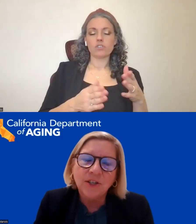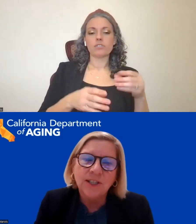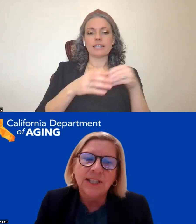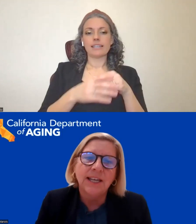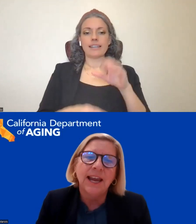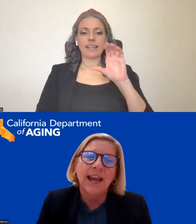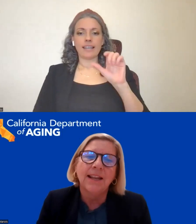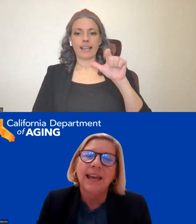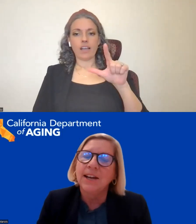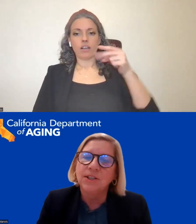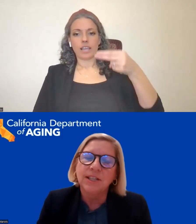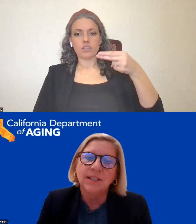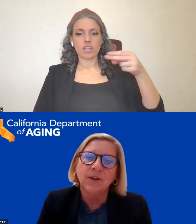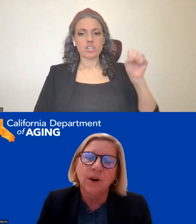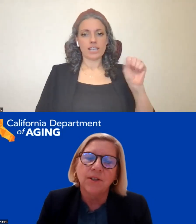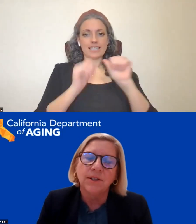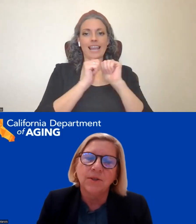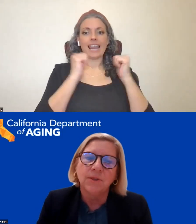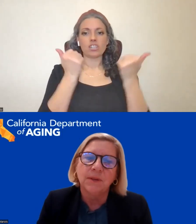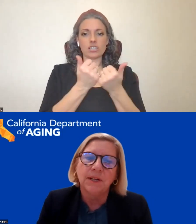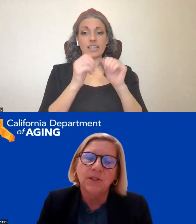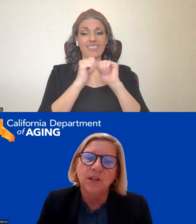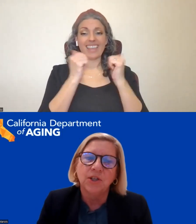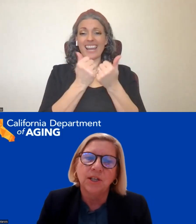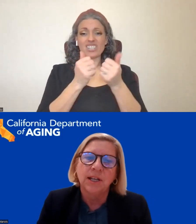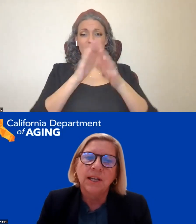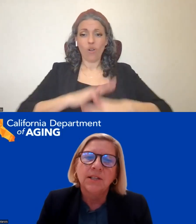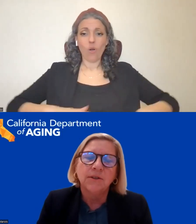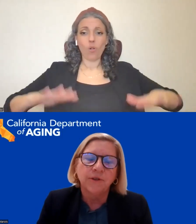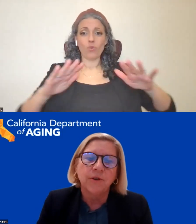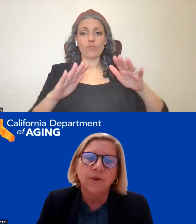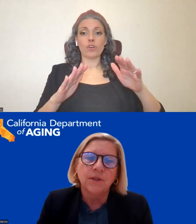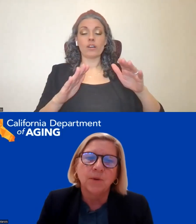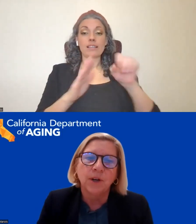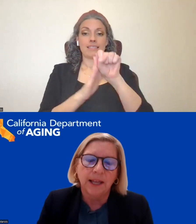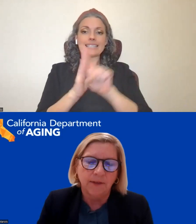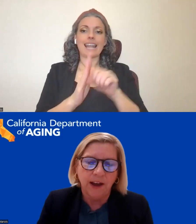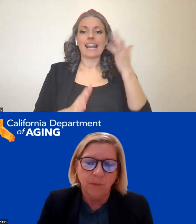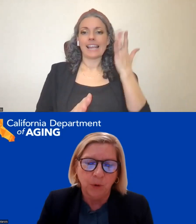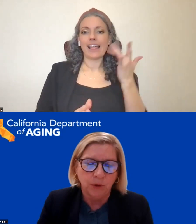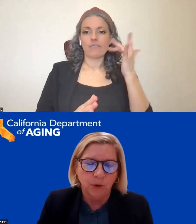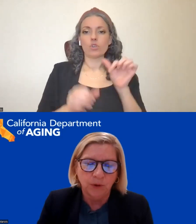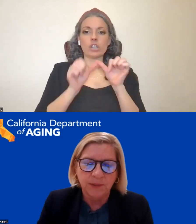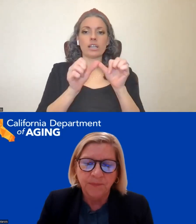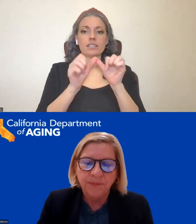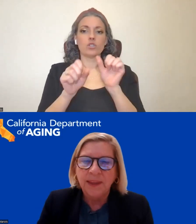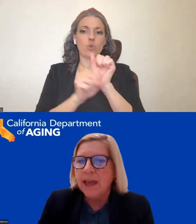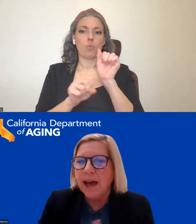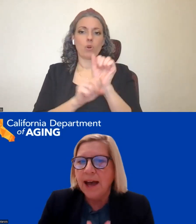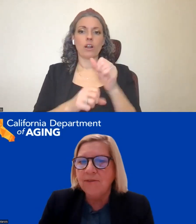HHS agency and the agencies across the Newsom administration to further this work and the 5 bold